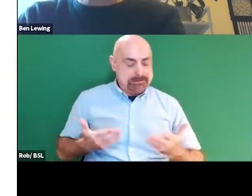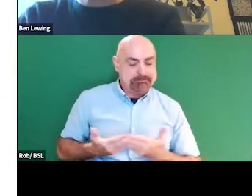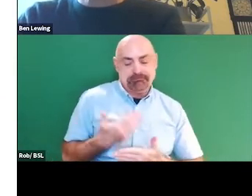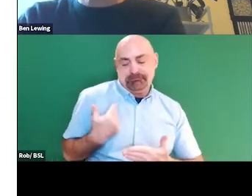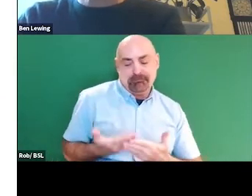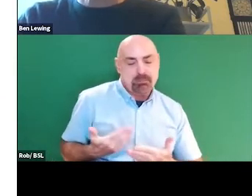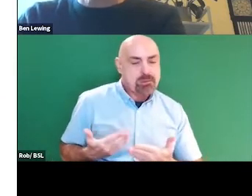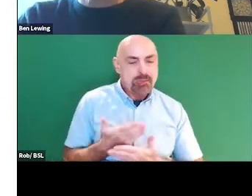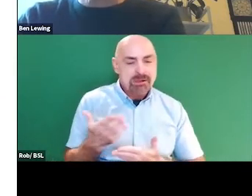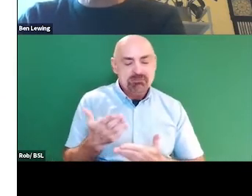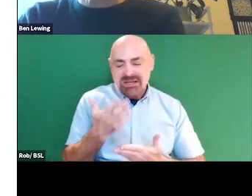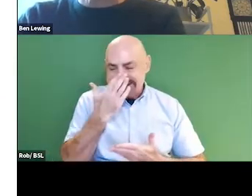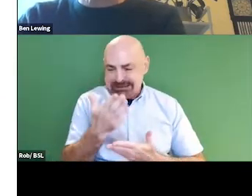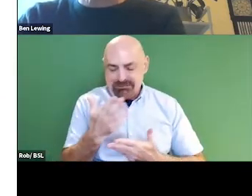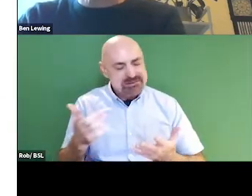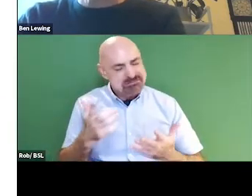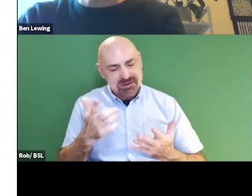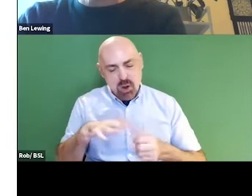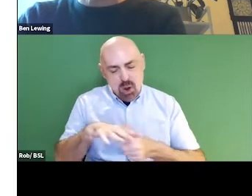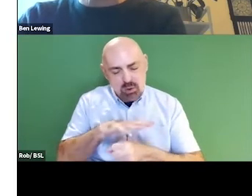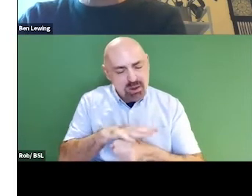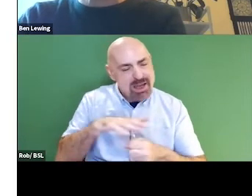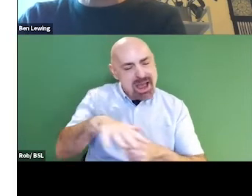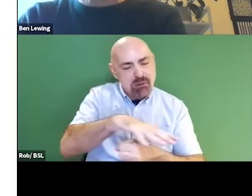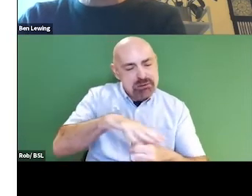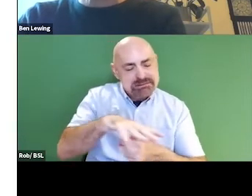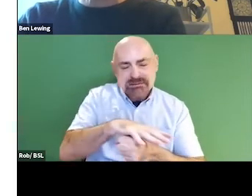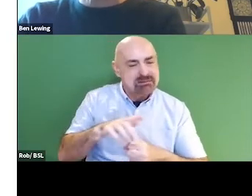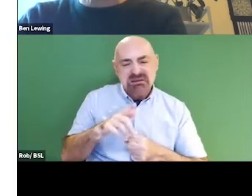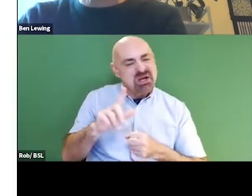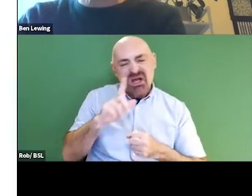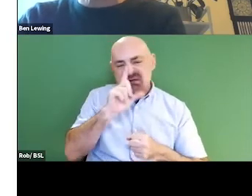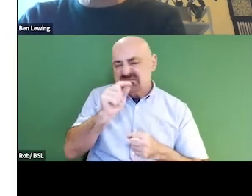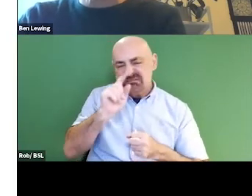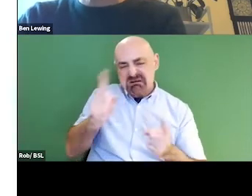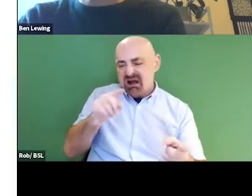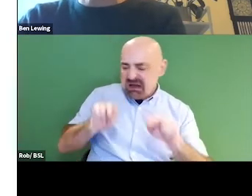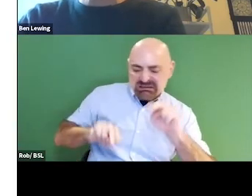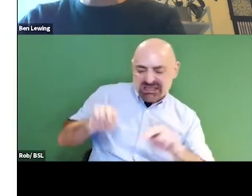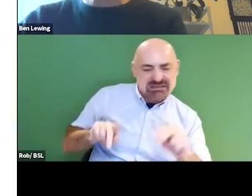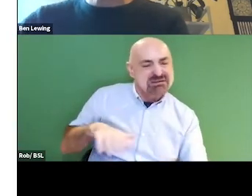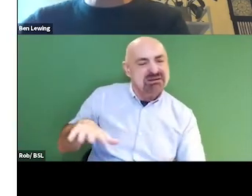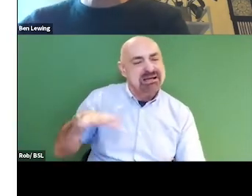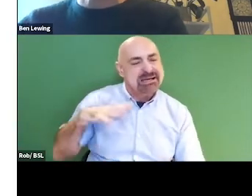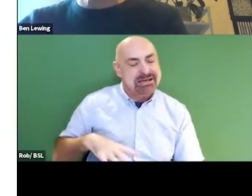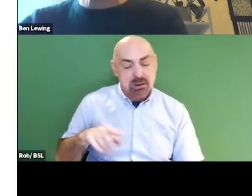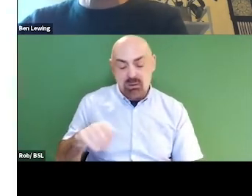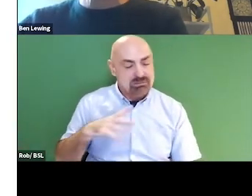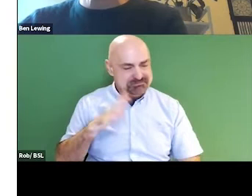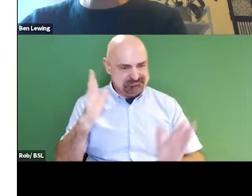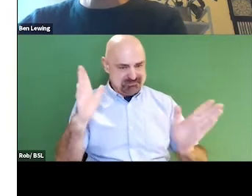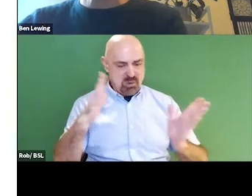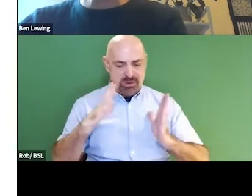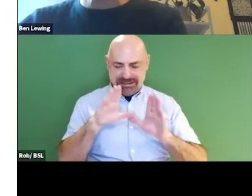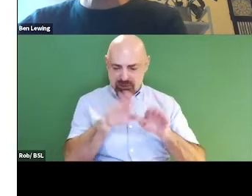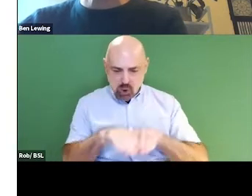of capacity and confidence in local areas for assessing the impact of local services. And we pointed to the need for common